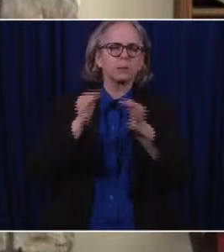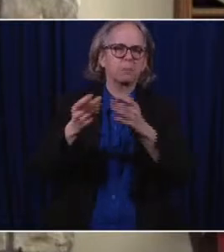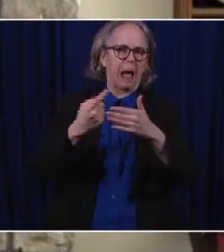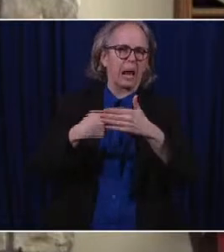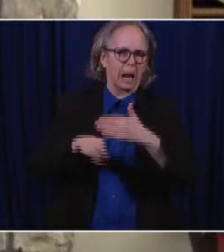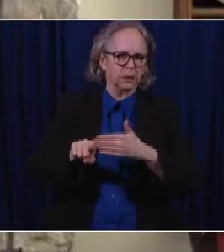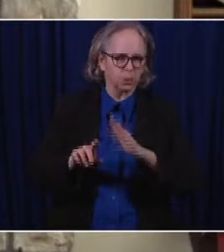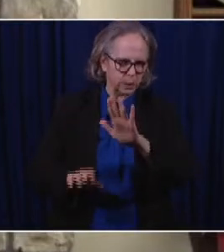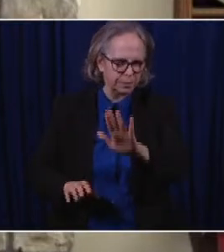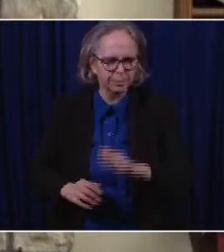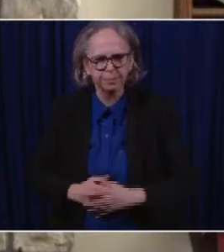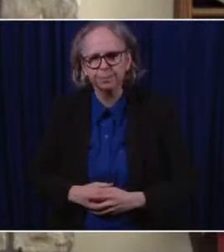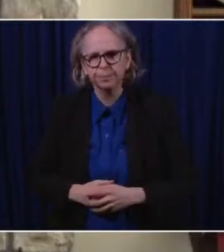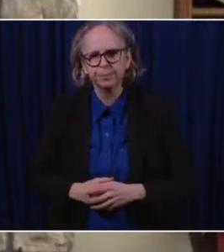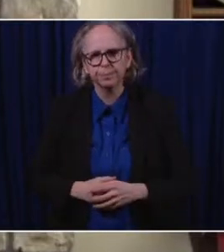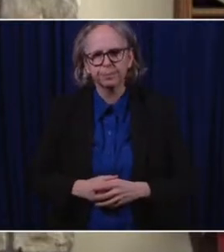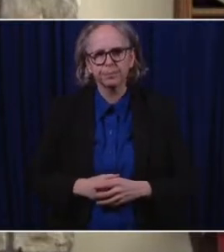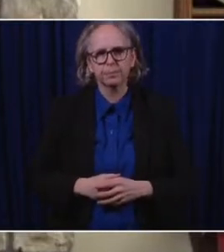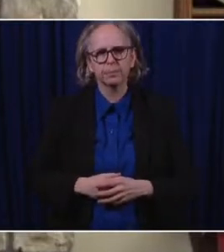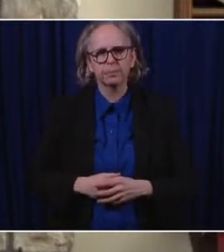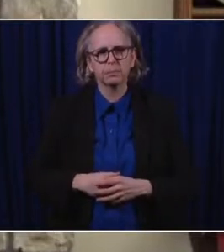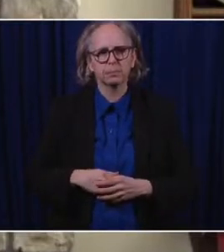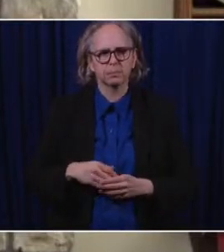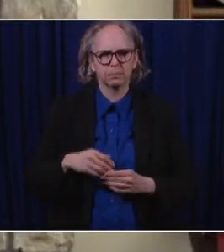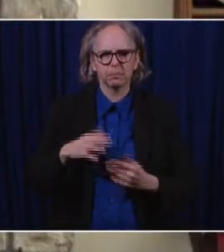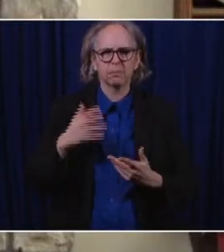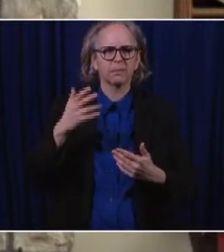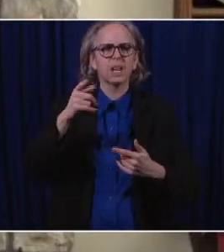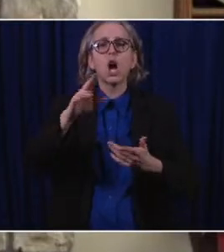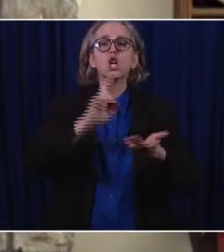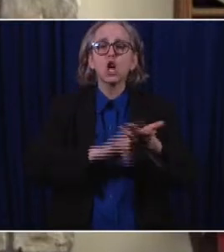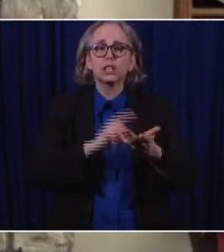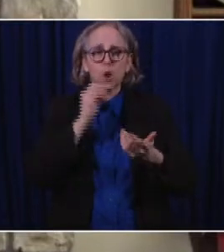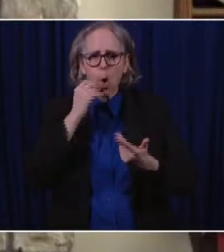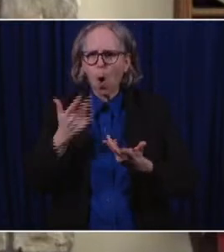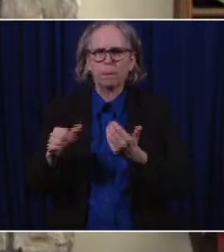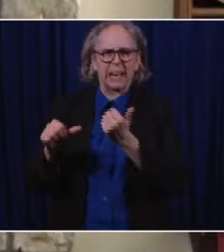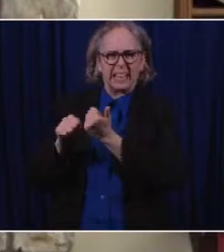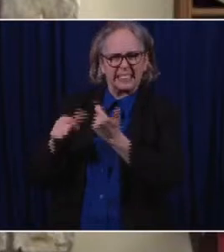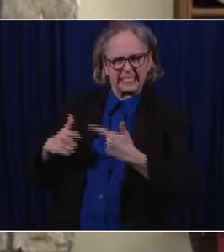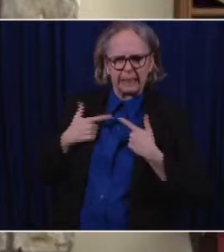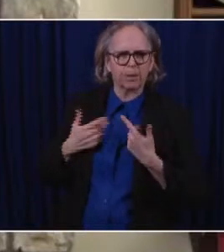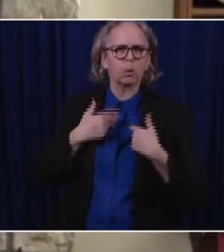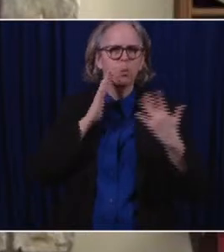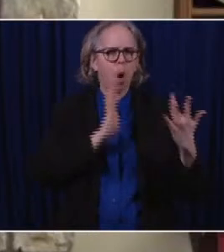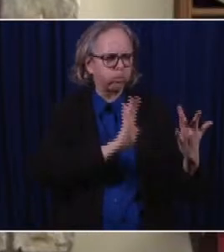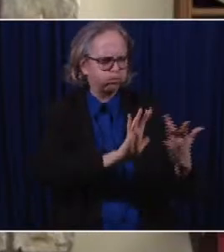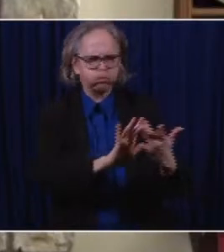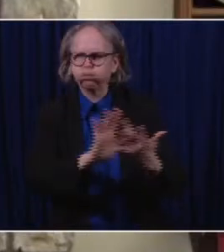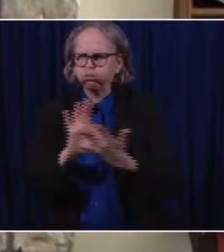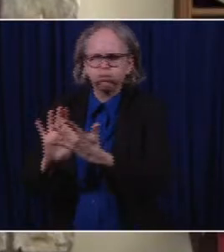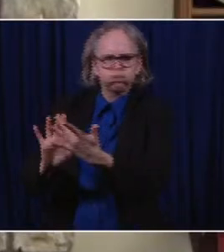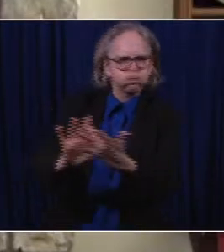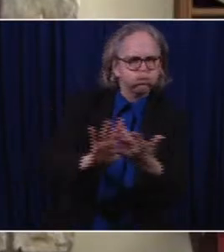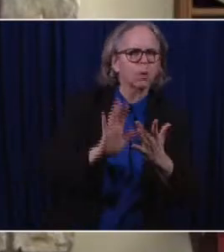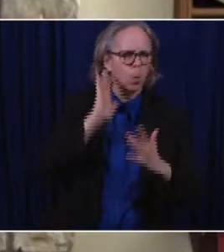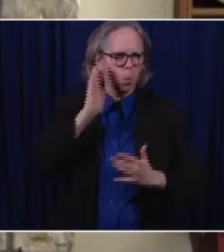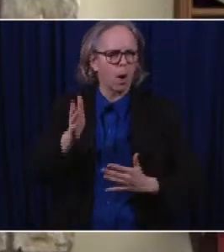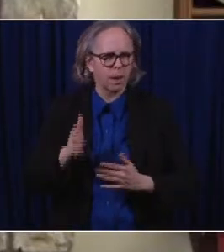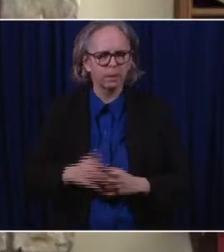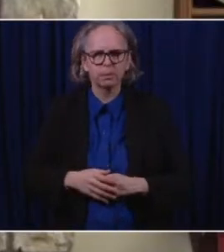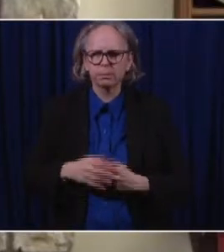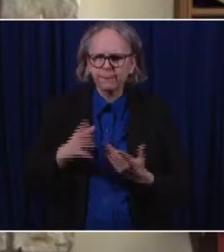with our nursing homes, our assisted living. We have this plan that will ensure residents and